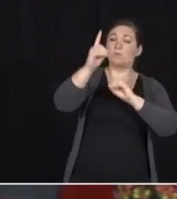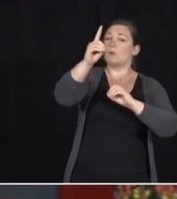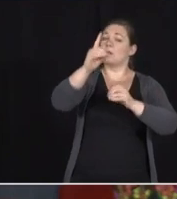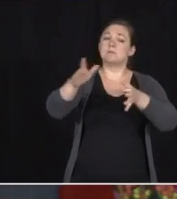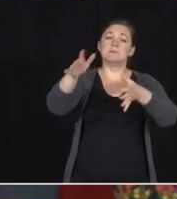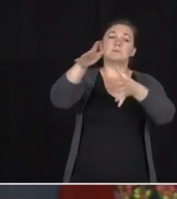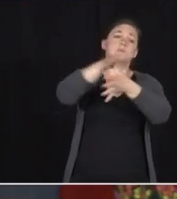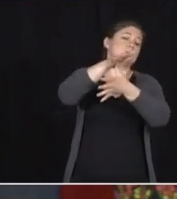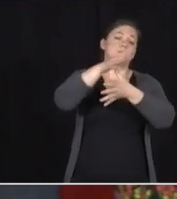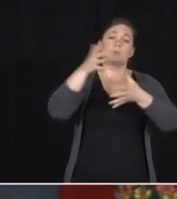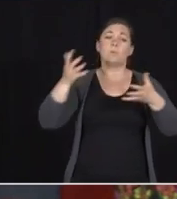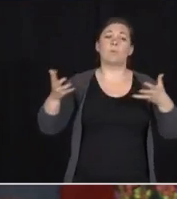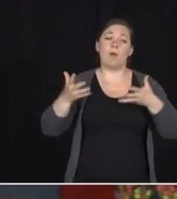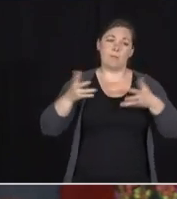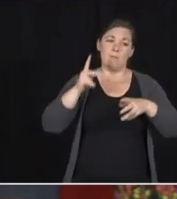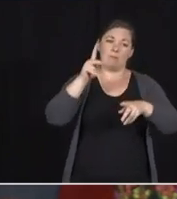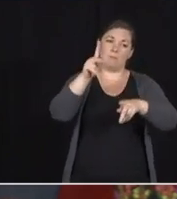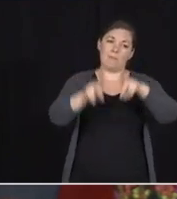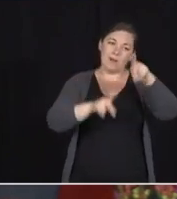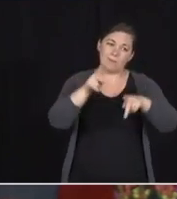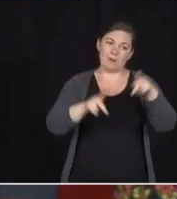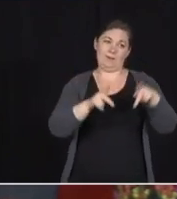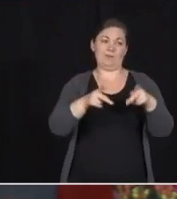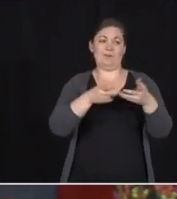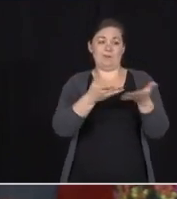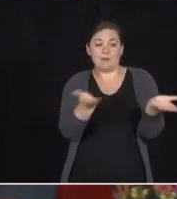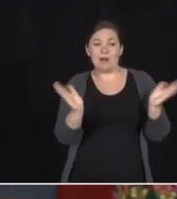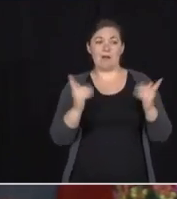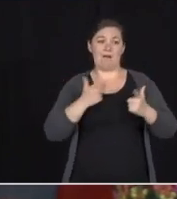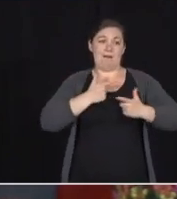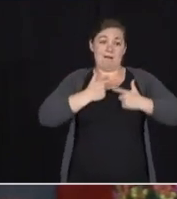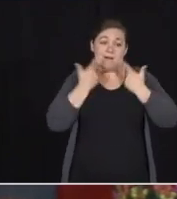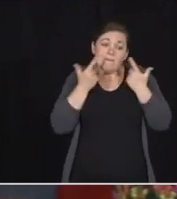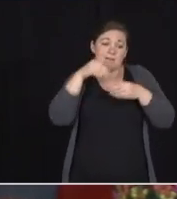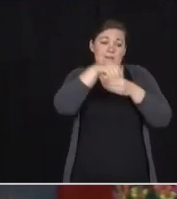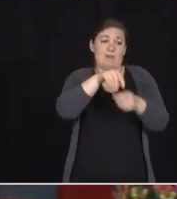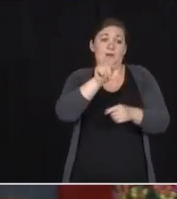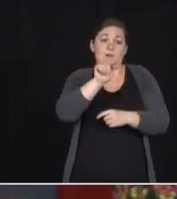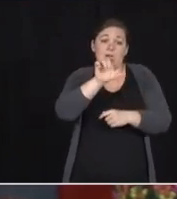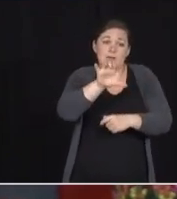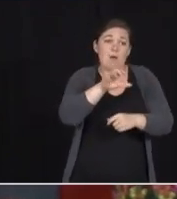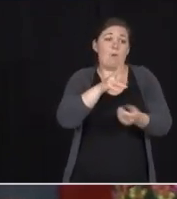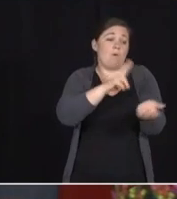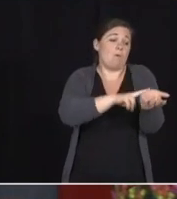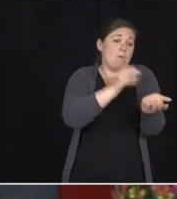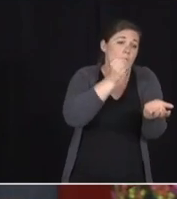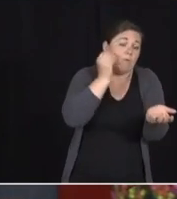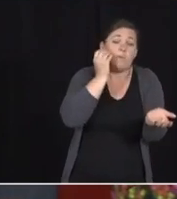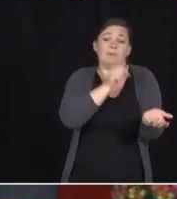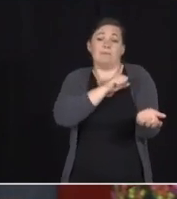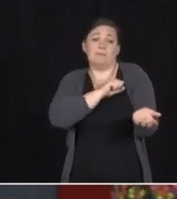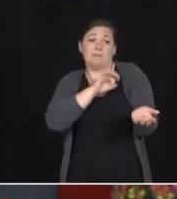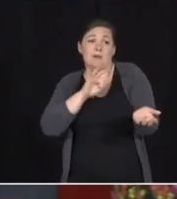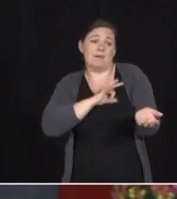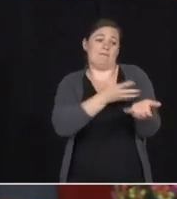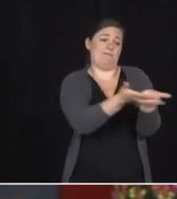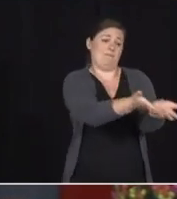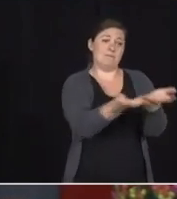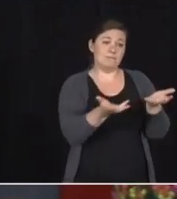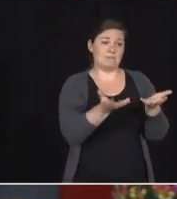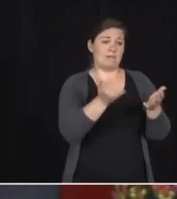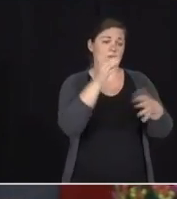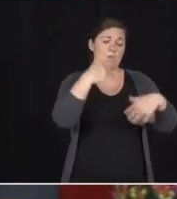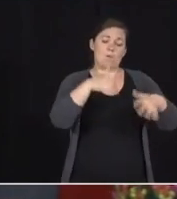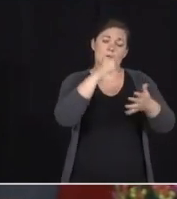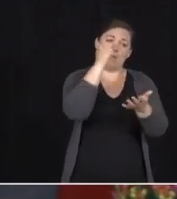of our residents and staff in long-term care. That's the very first thing. And we've taken measure after measure after measure to make sure that